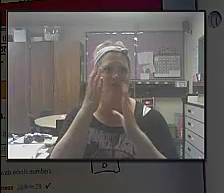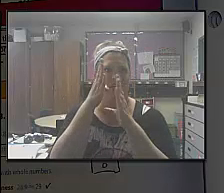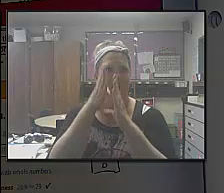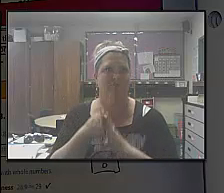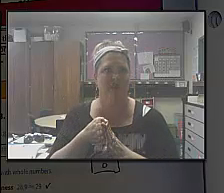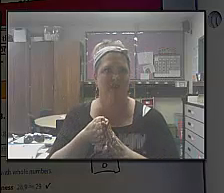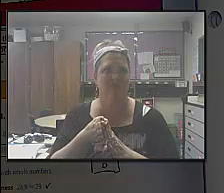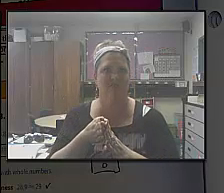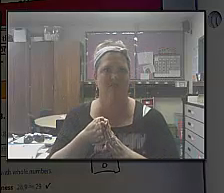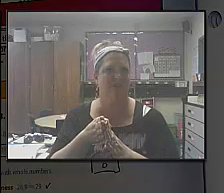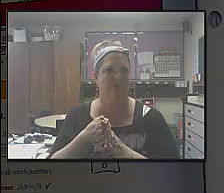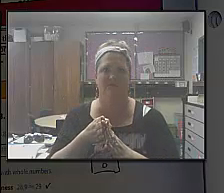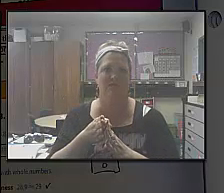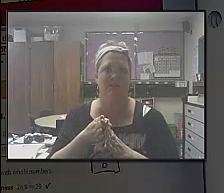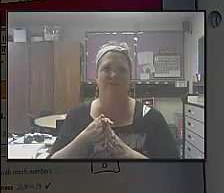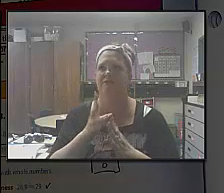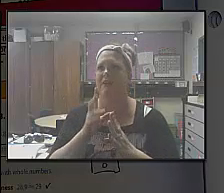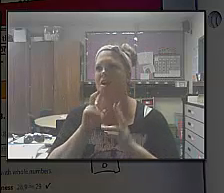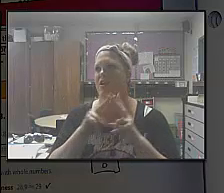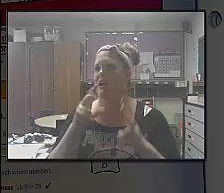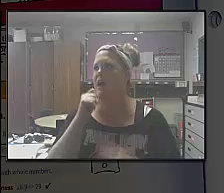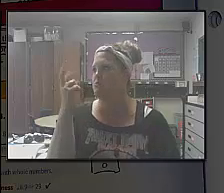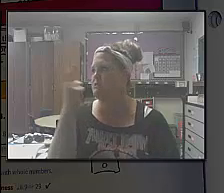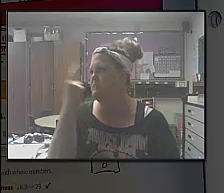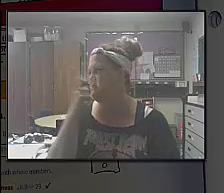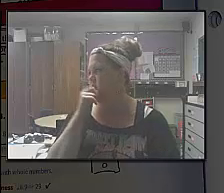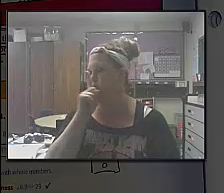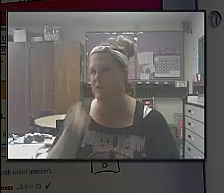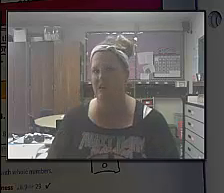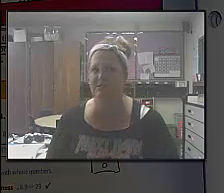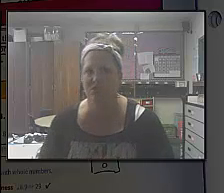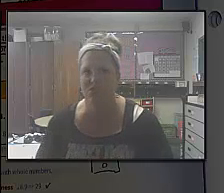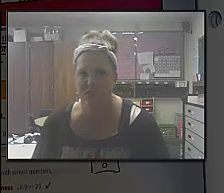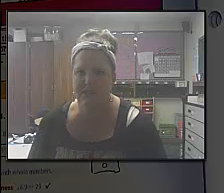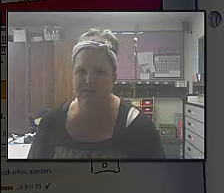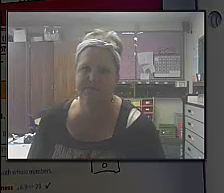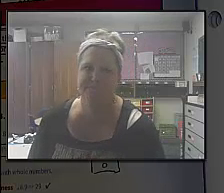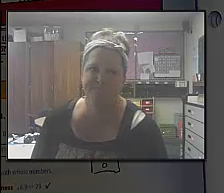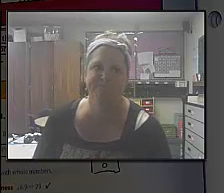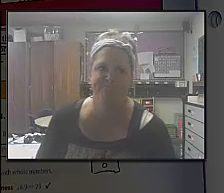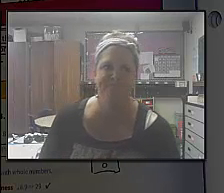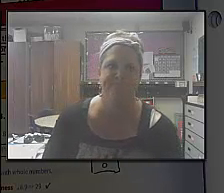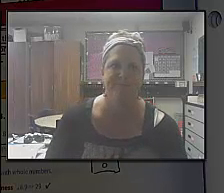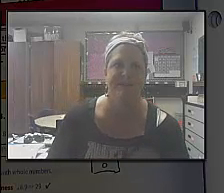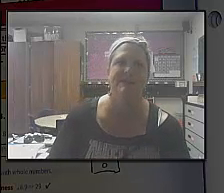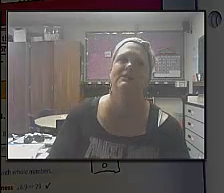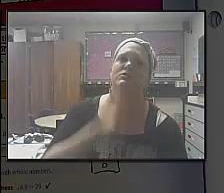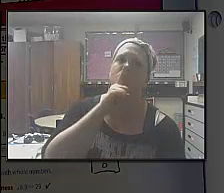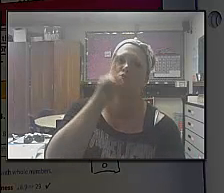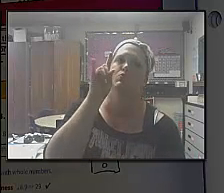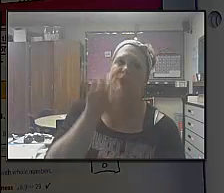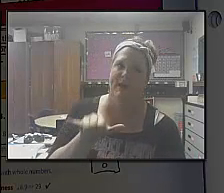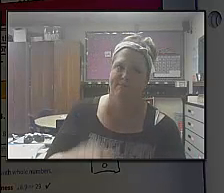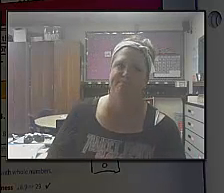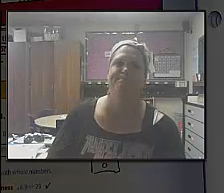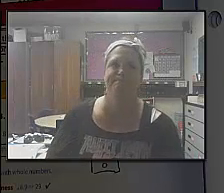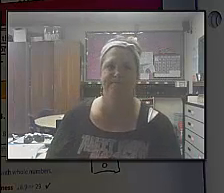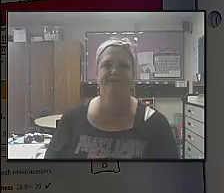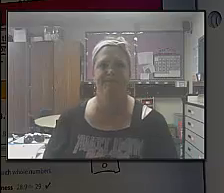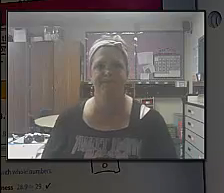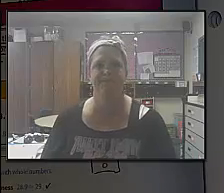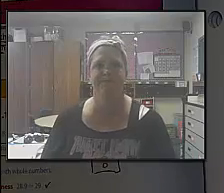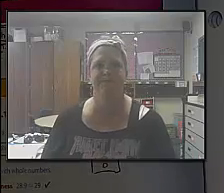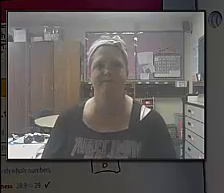If you don't line up your decimal, then you get very unreasonable answers. True that. True